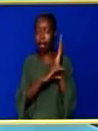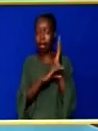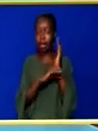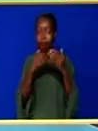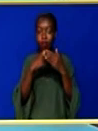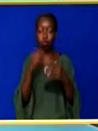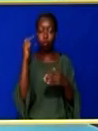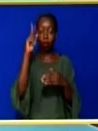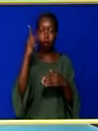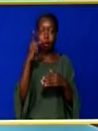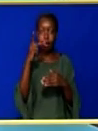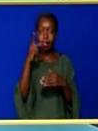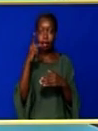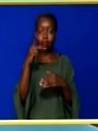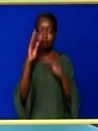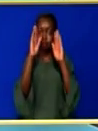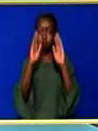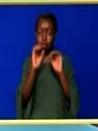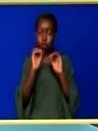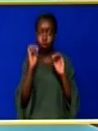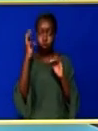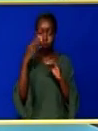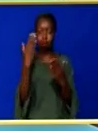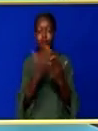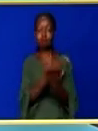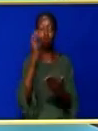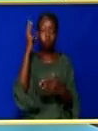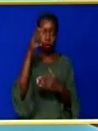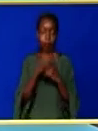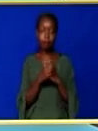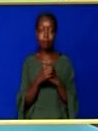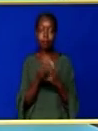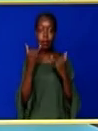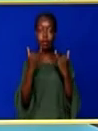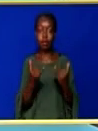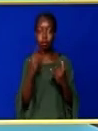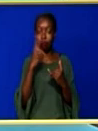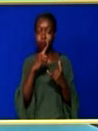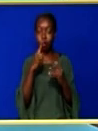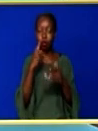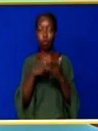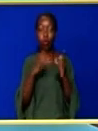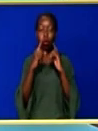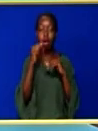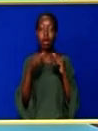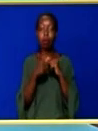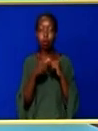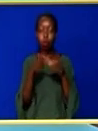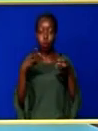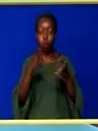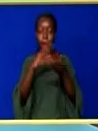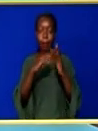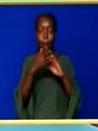Wow. So, Mr. Liwa, that one brings us to the end. Yes, of what we were talking about. Ways of becoming a Kenyan citizen